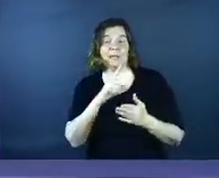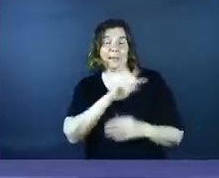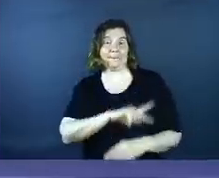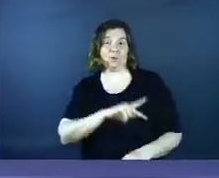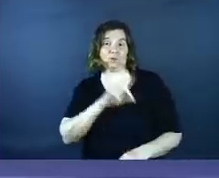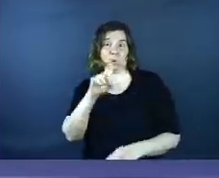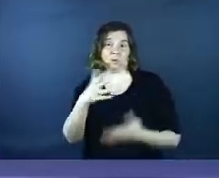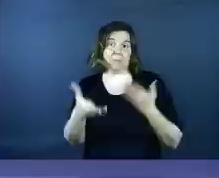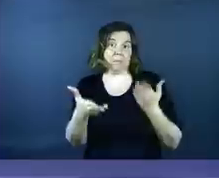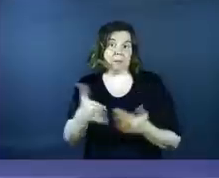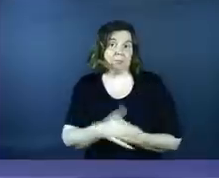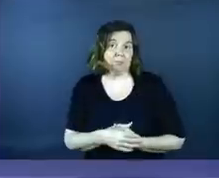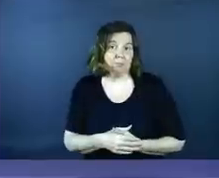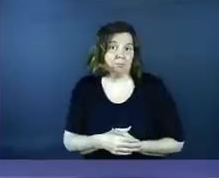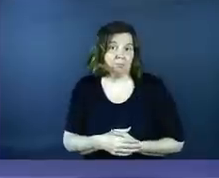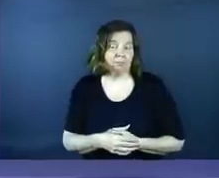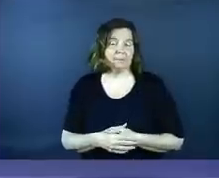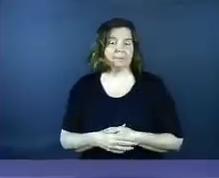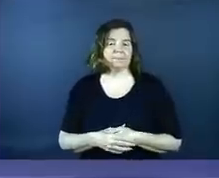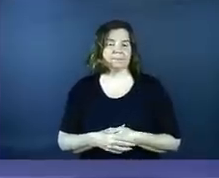personal question today.